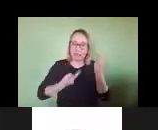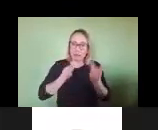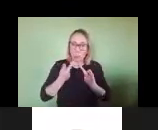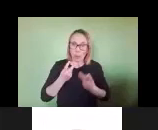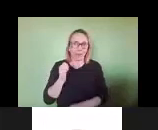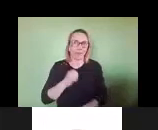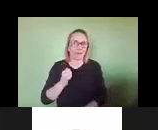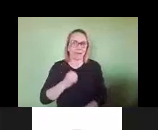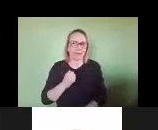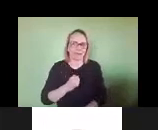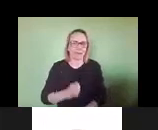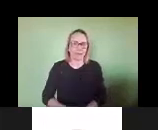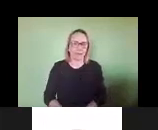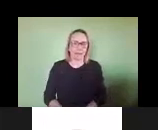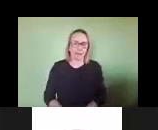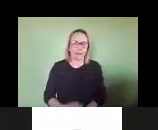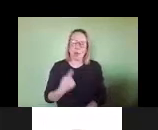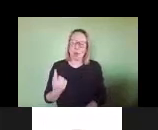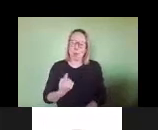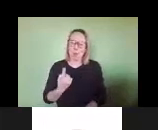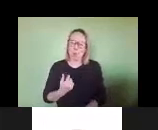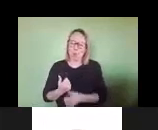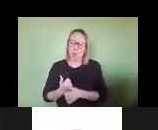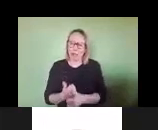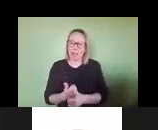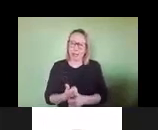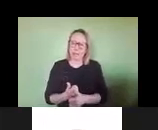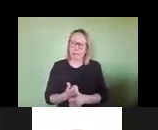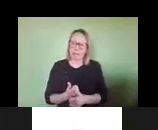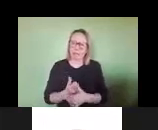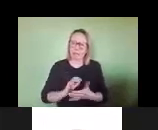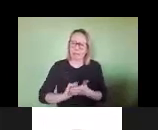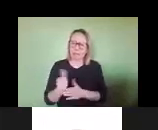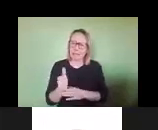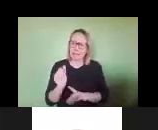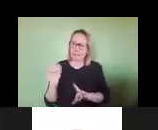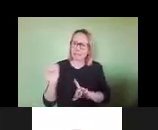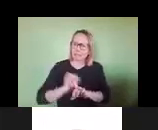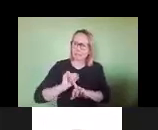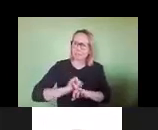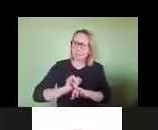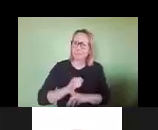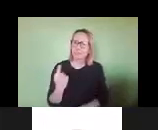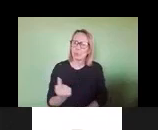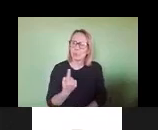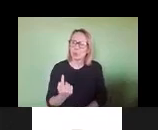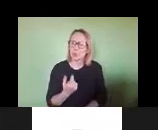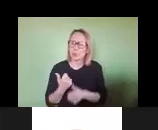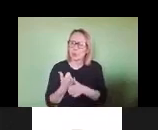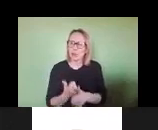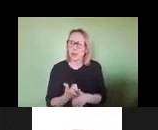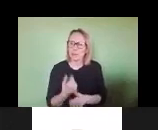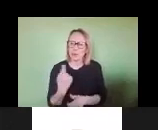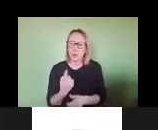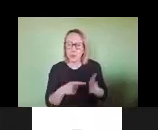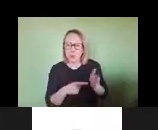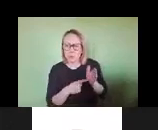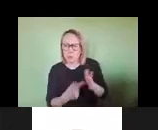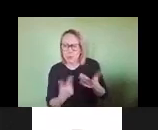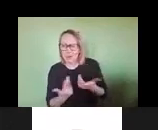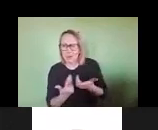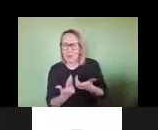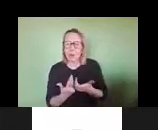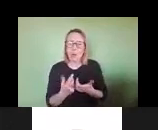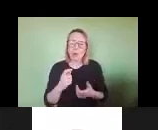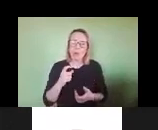Karaoke sometimes. So who helped you develop your skills to get connected into these activities? Was there somebody that came along and showed you how to work? Callum